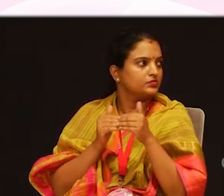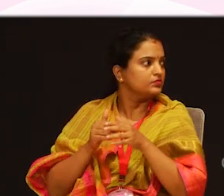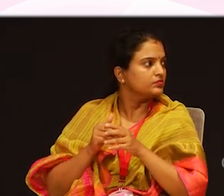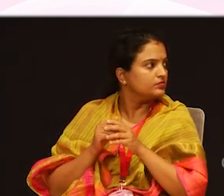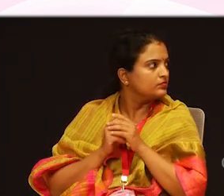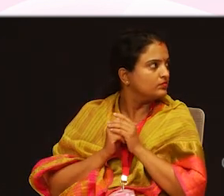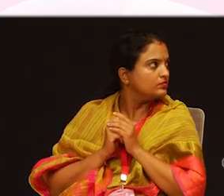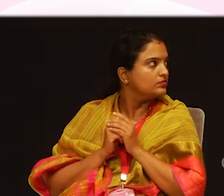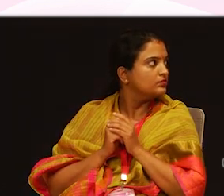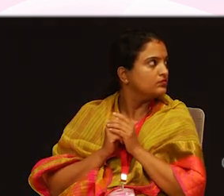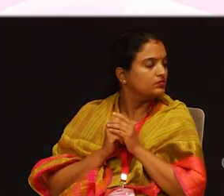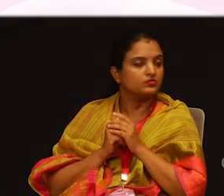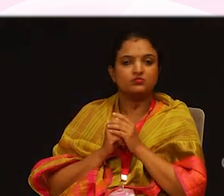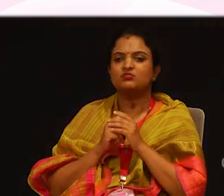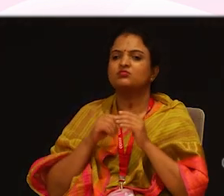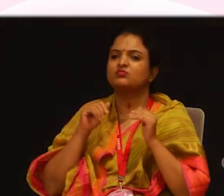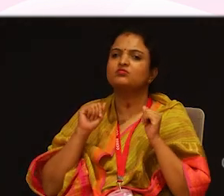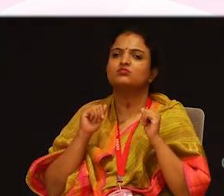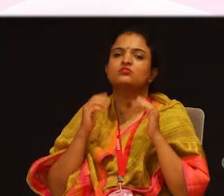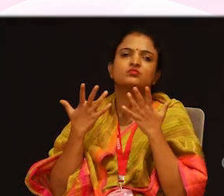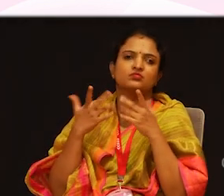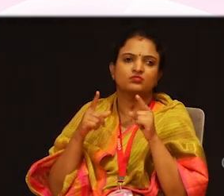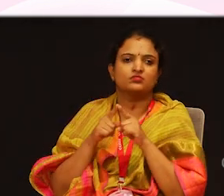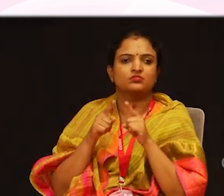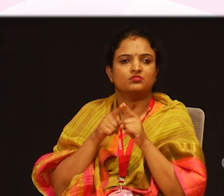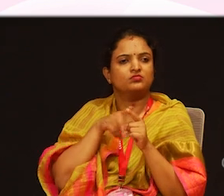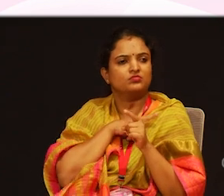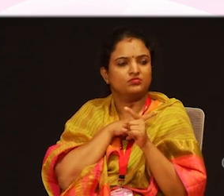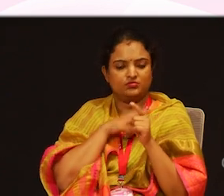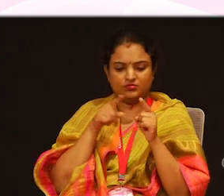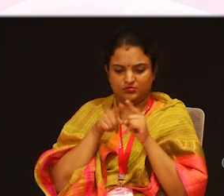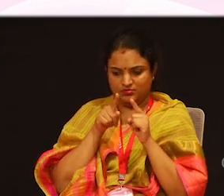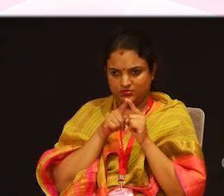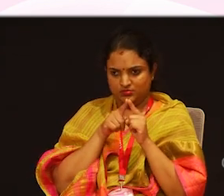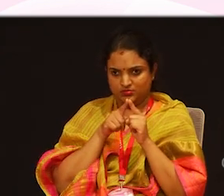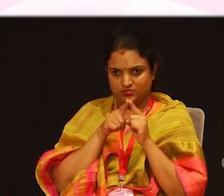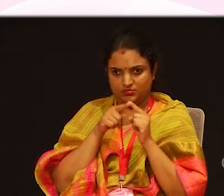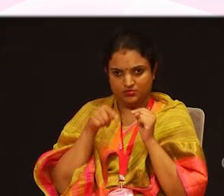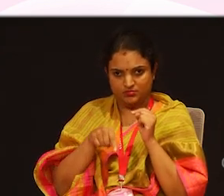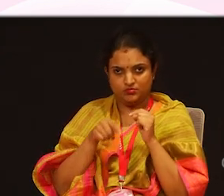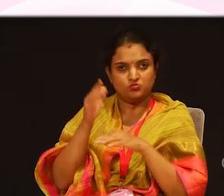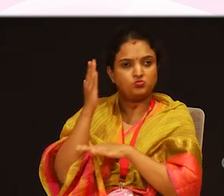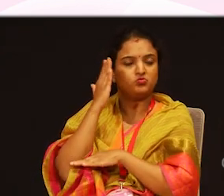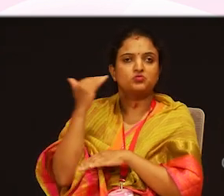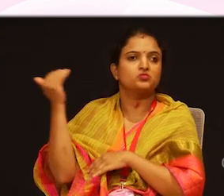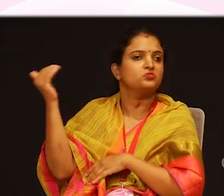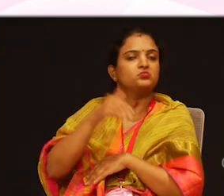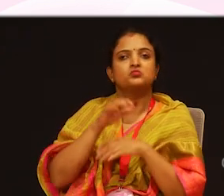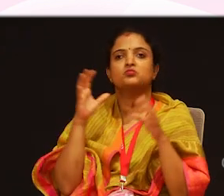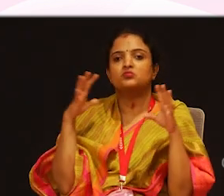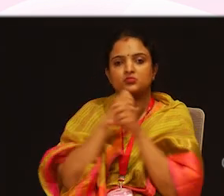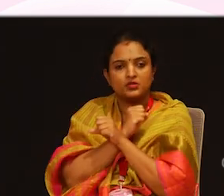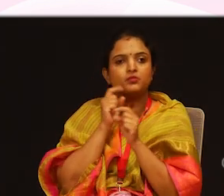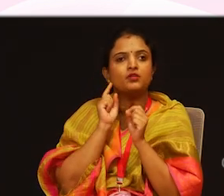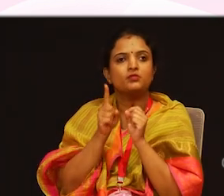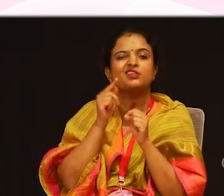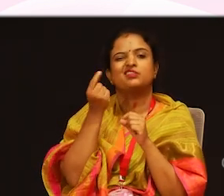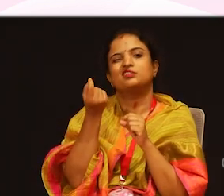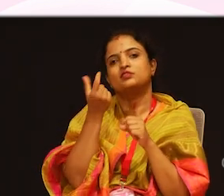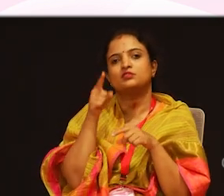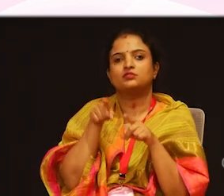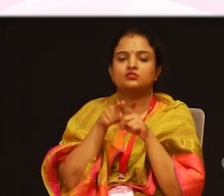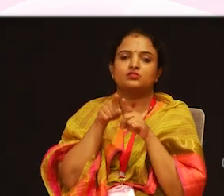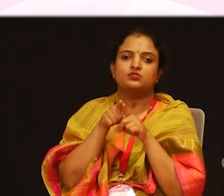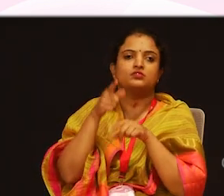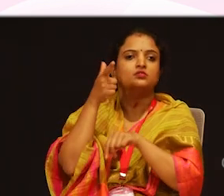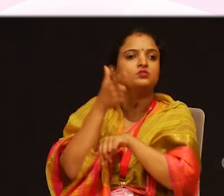arena. Due to personal exigencies, she was not able to make it to the conference. However, here's a short